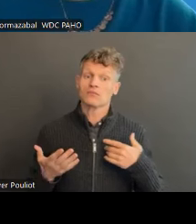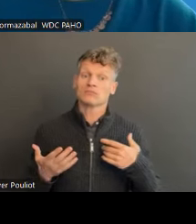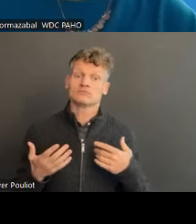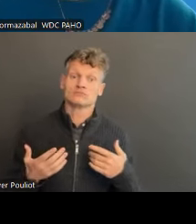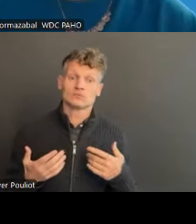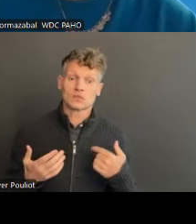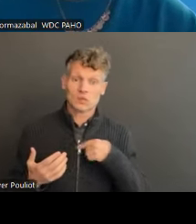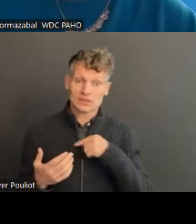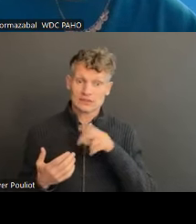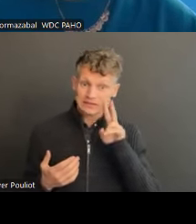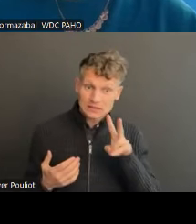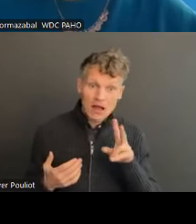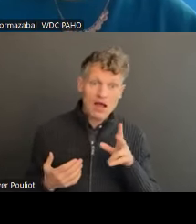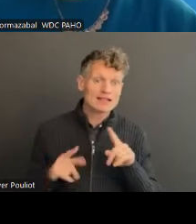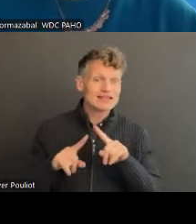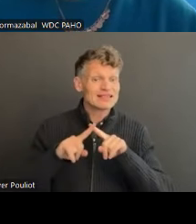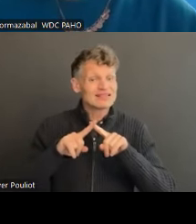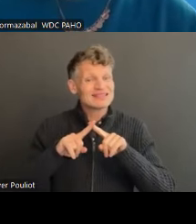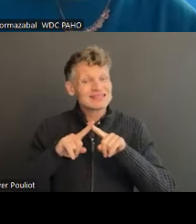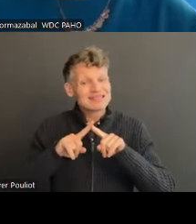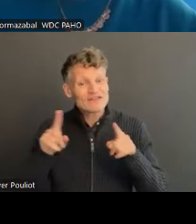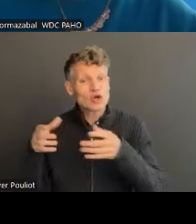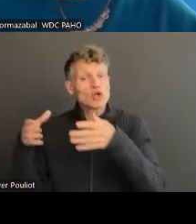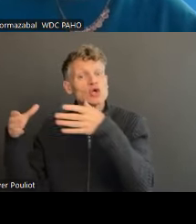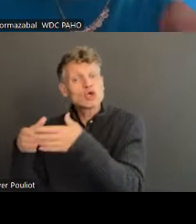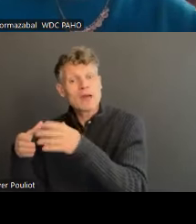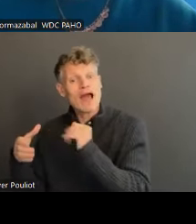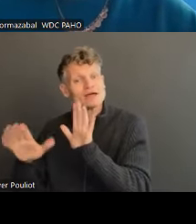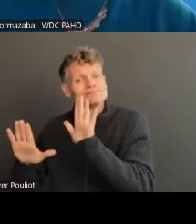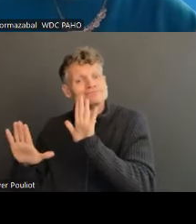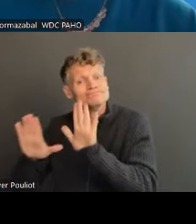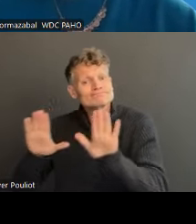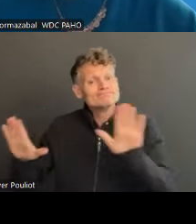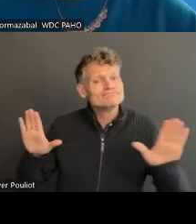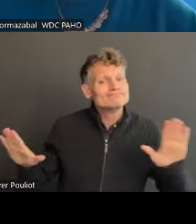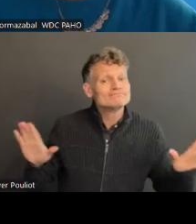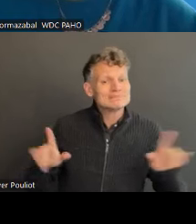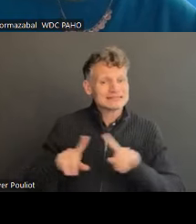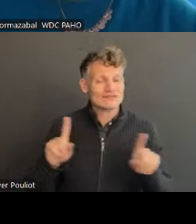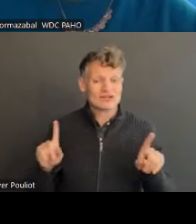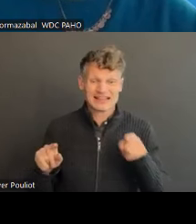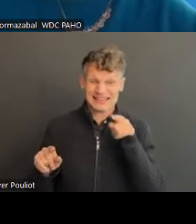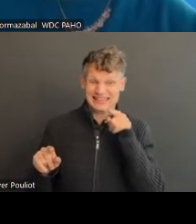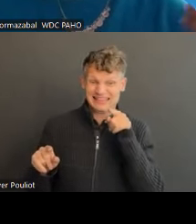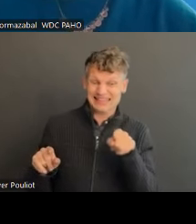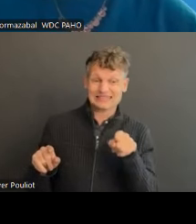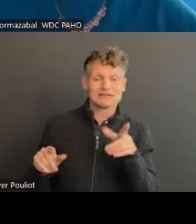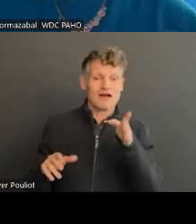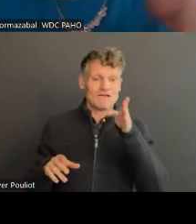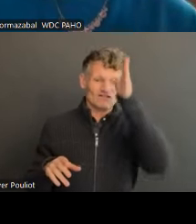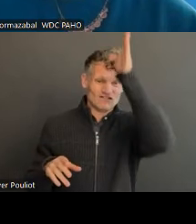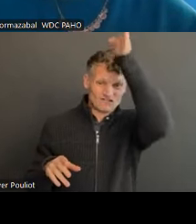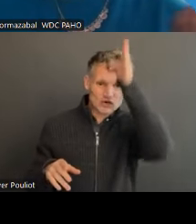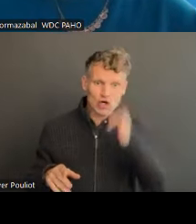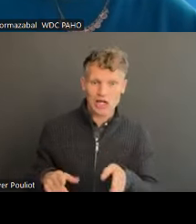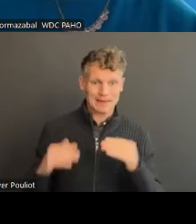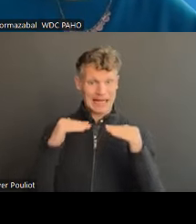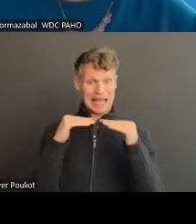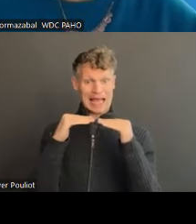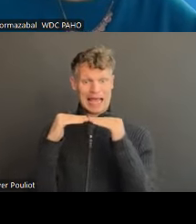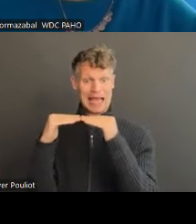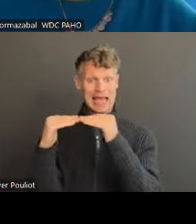different groups and you have to treat them differently. And that is what we were talking about, vertical equity, which means acknowledging that there